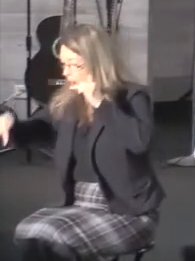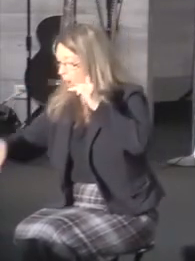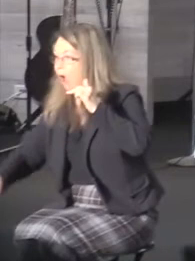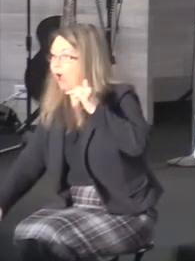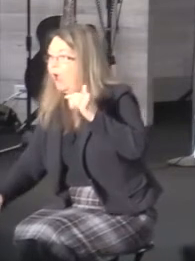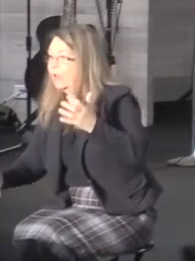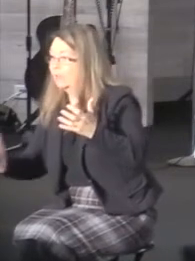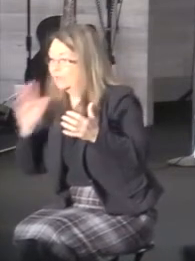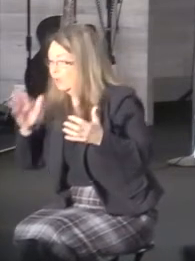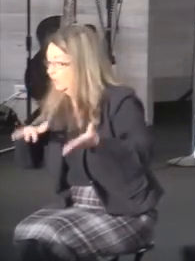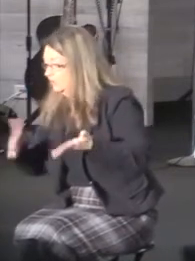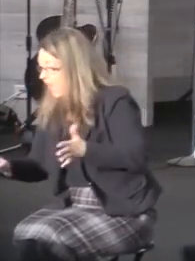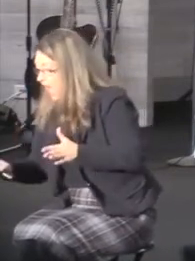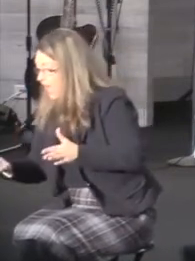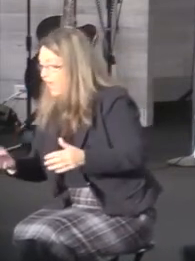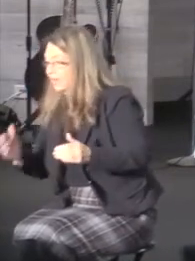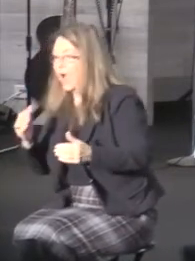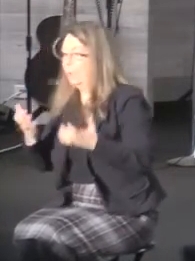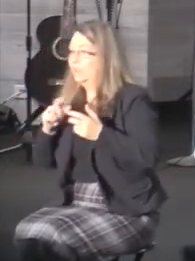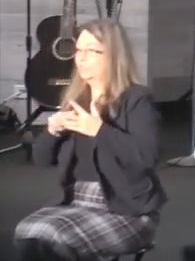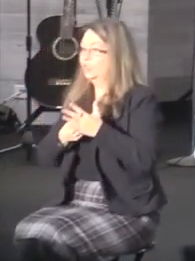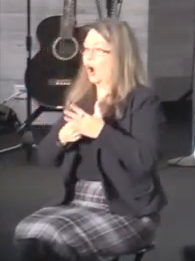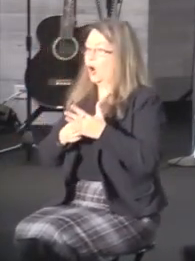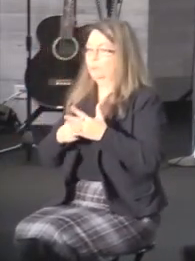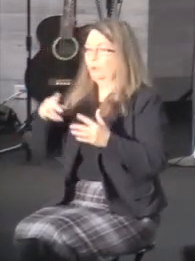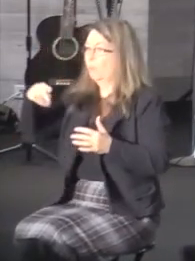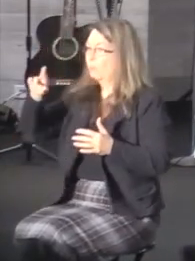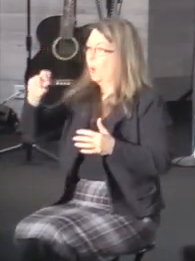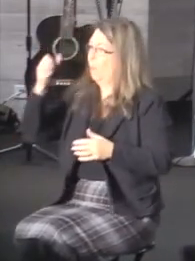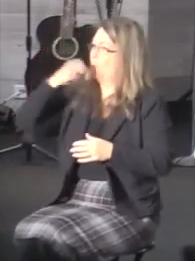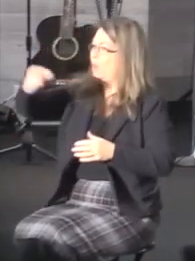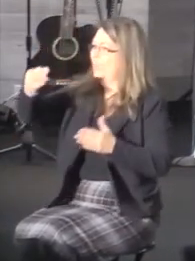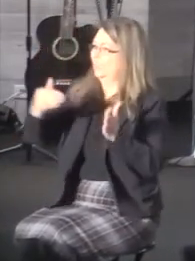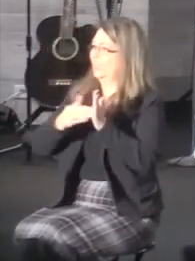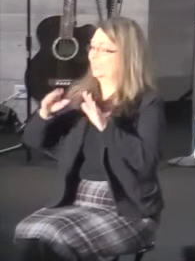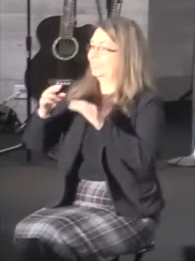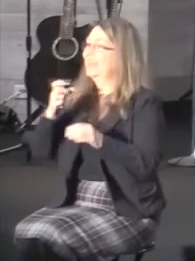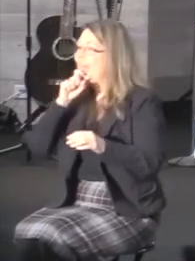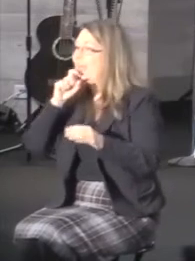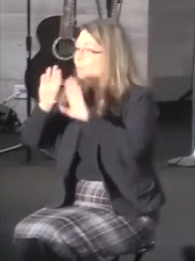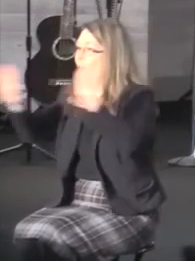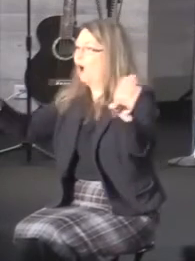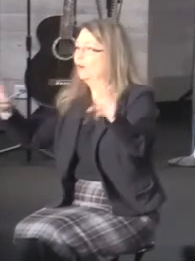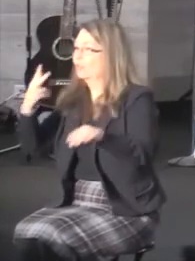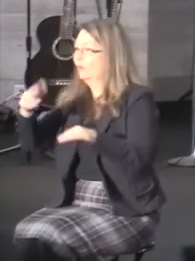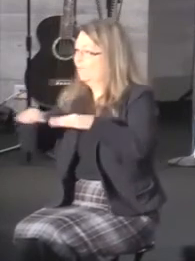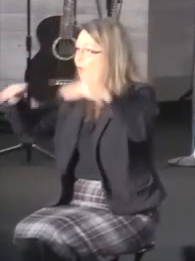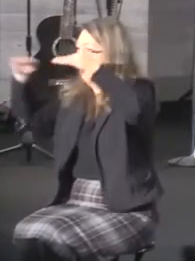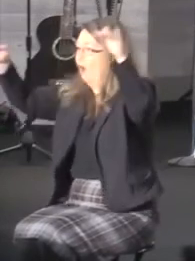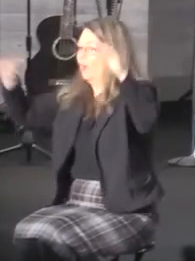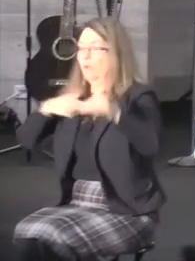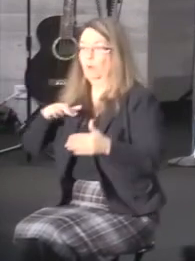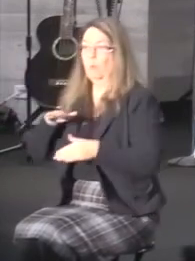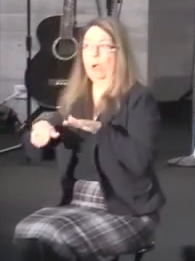to your death. I'm going to start a protest against glass walls in malls. But it's three stories high, and I'm literally walking, and I'm